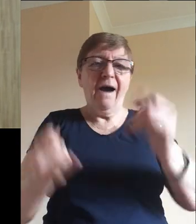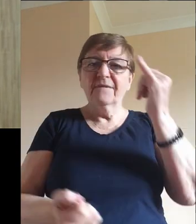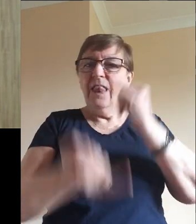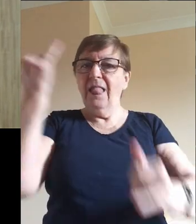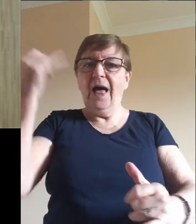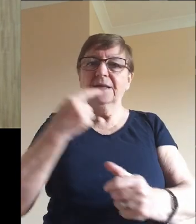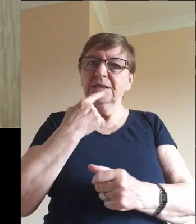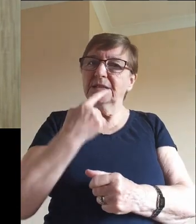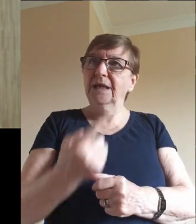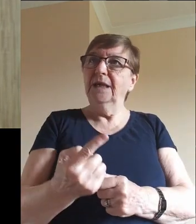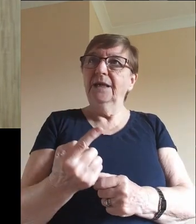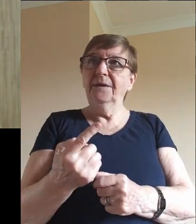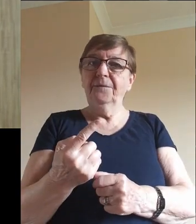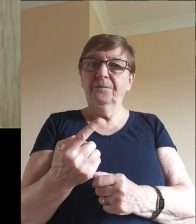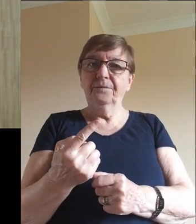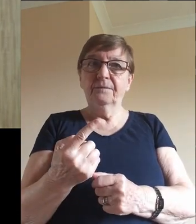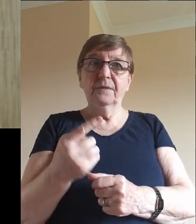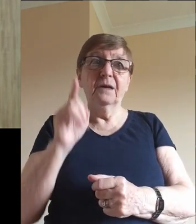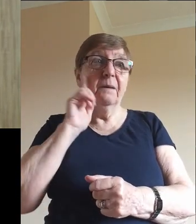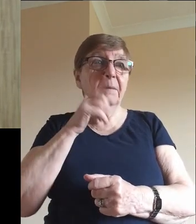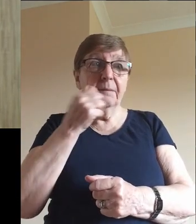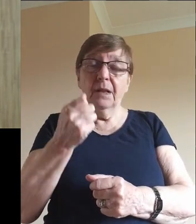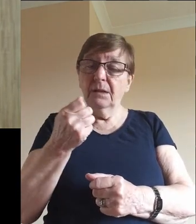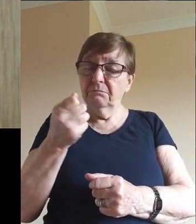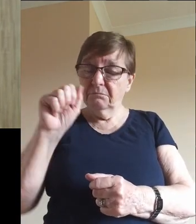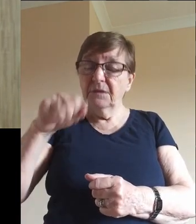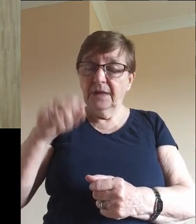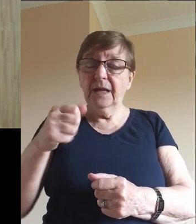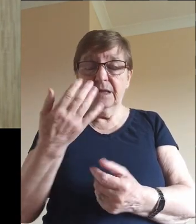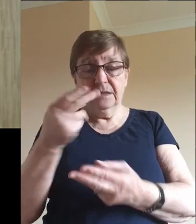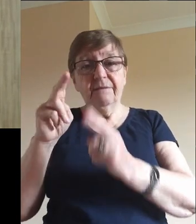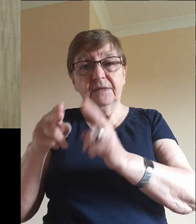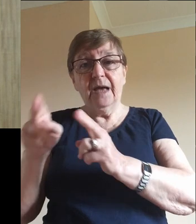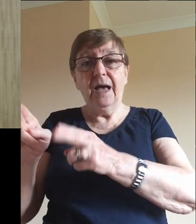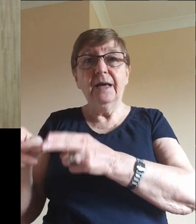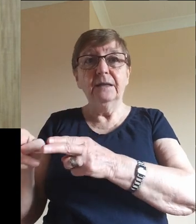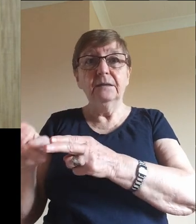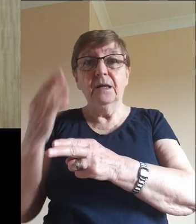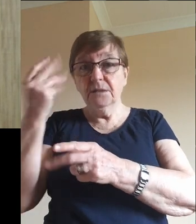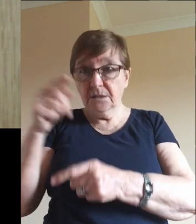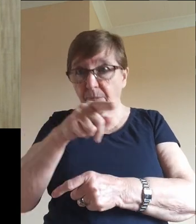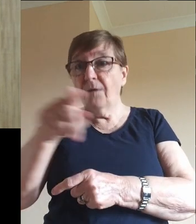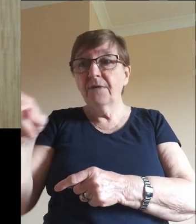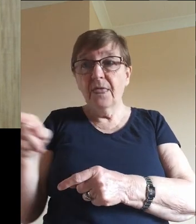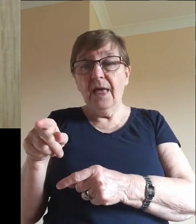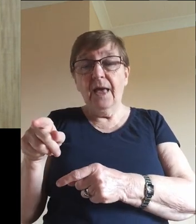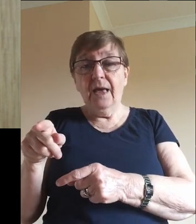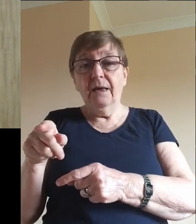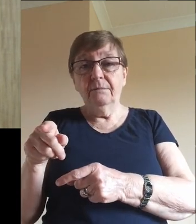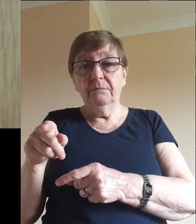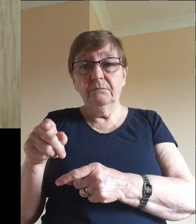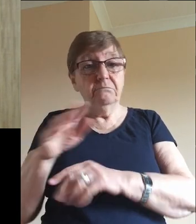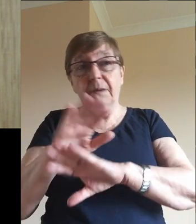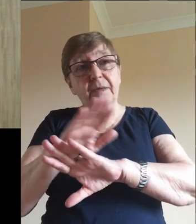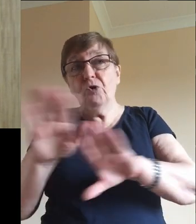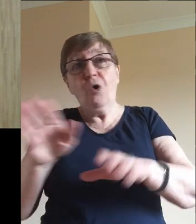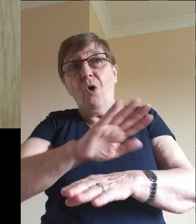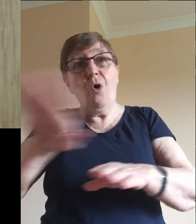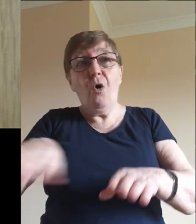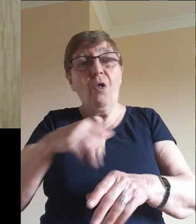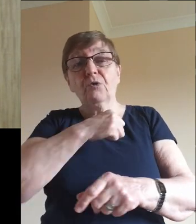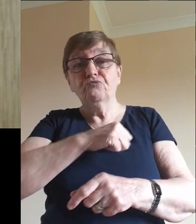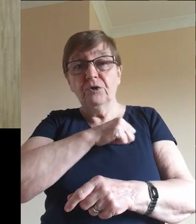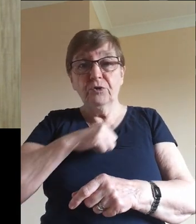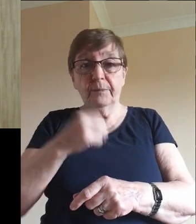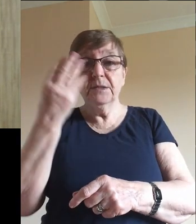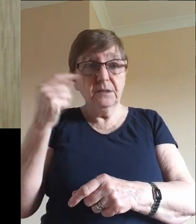Even those who have had their lives taken by the virus, some of them, not all will have been Christians, but some of them who